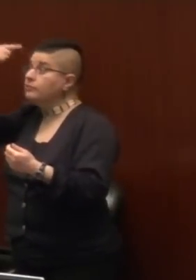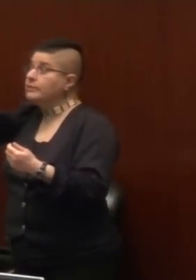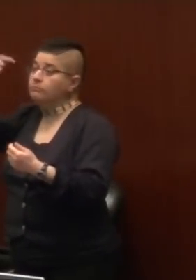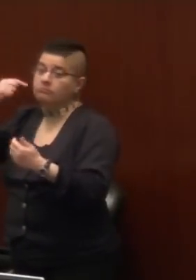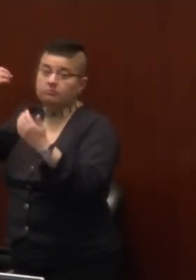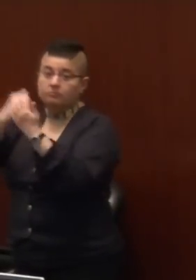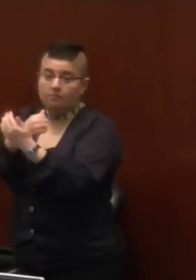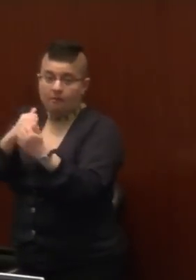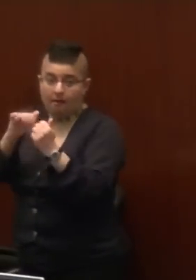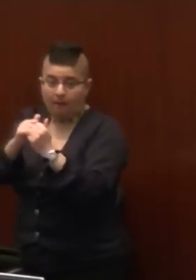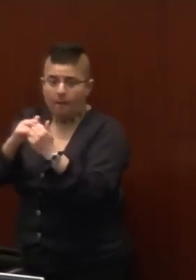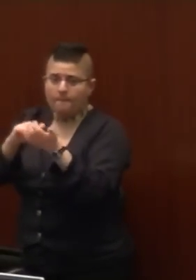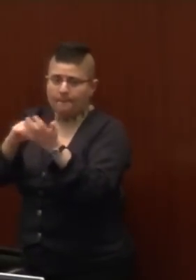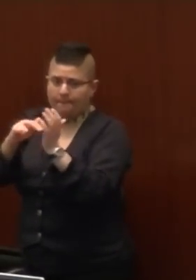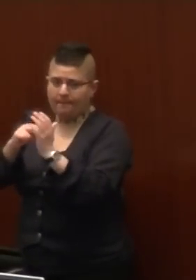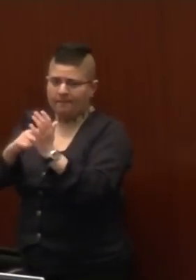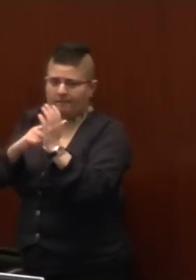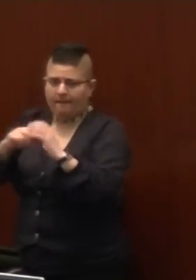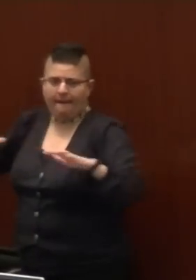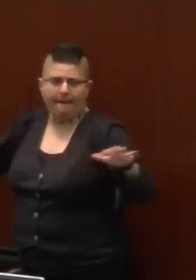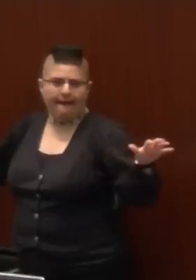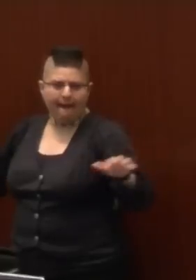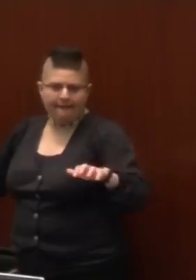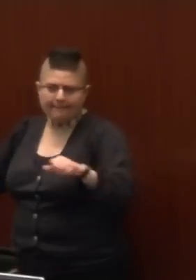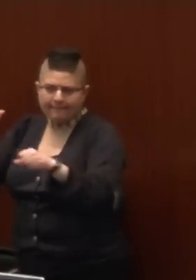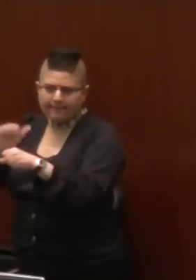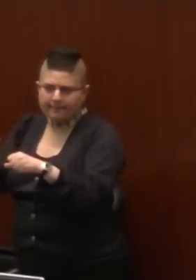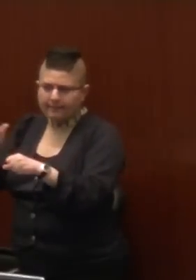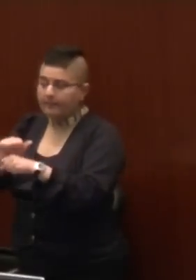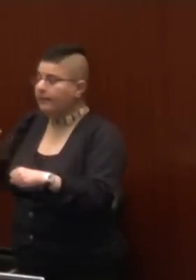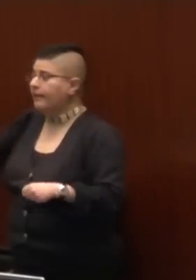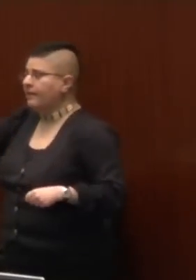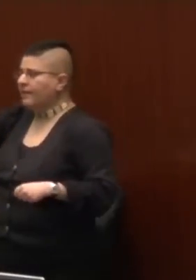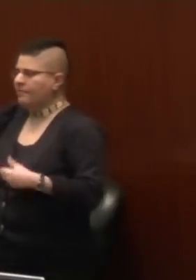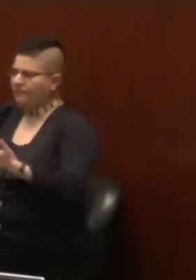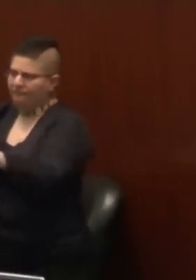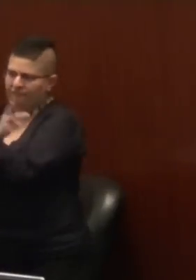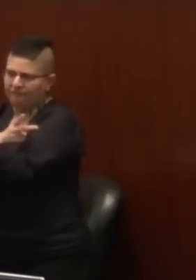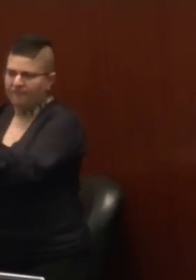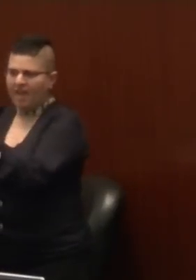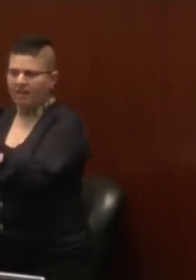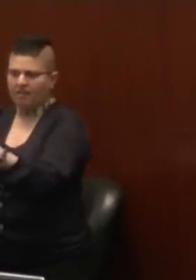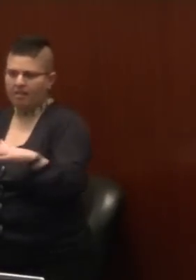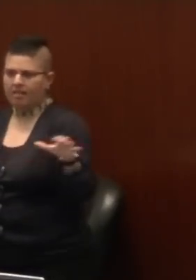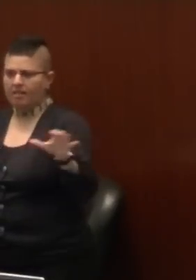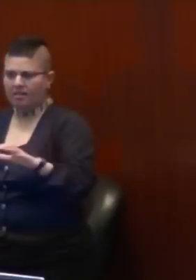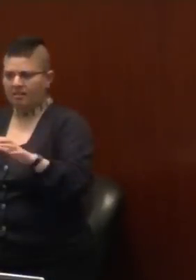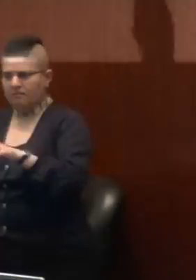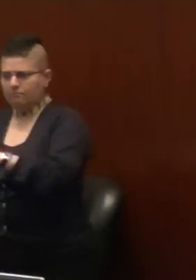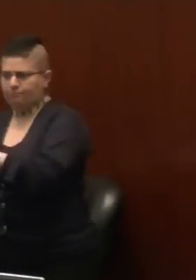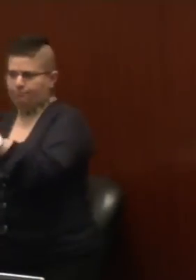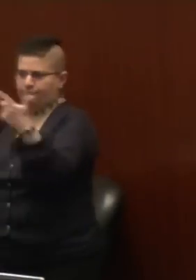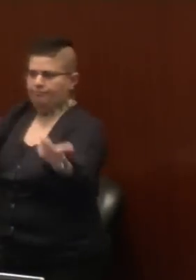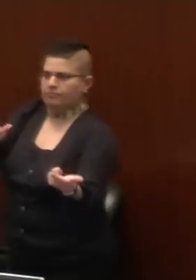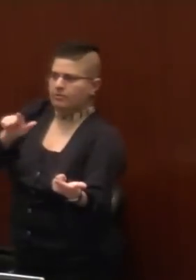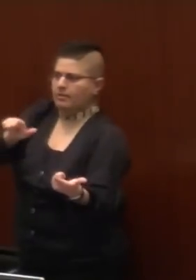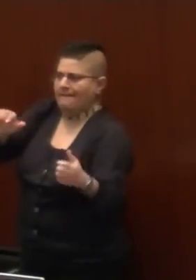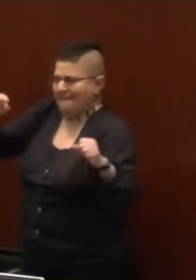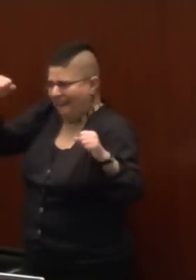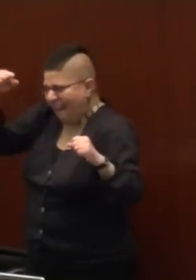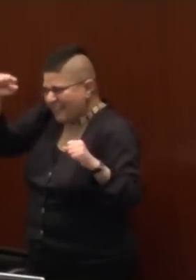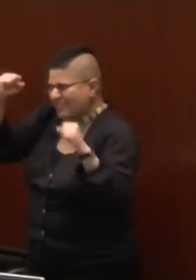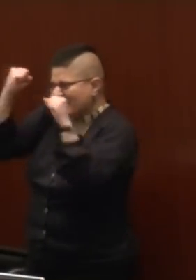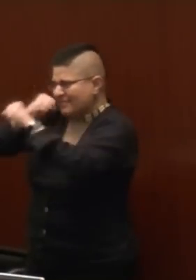achievement requires action. And when governments fail to act, it falls to activists to